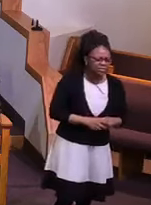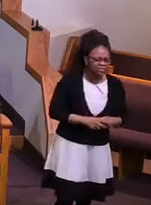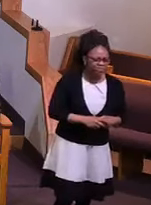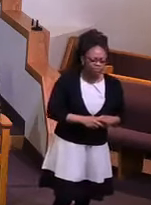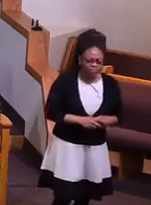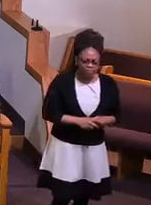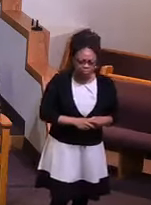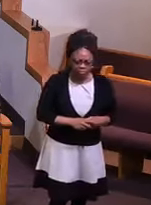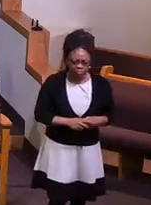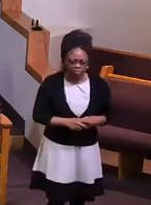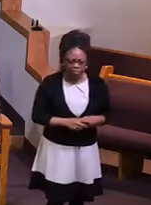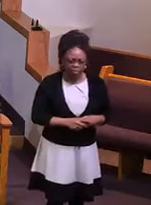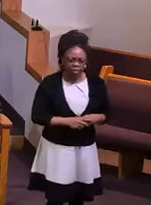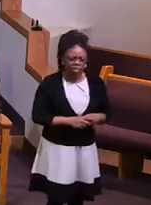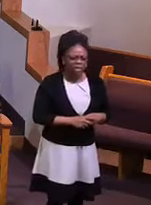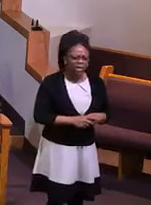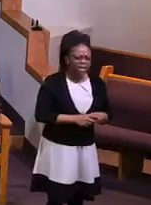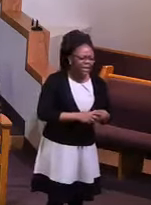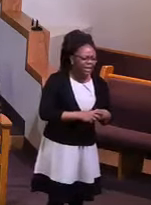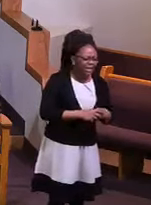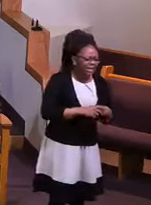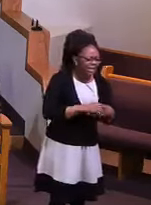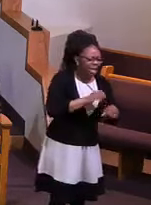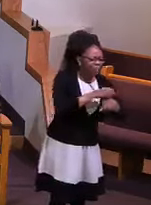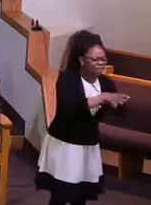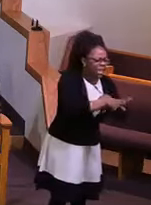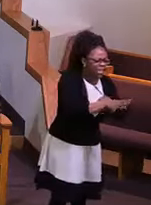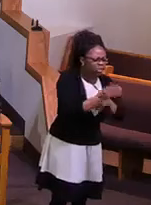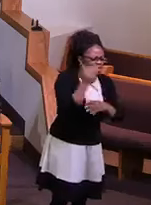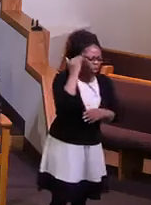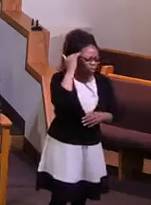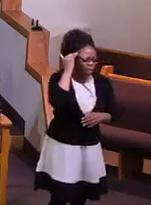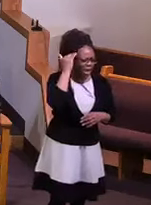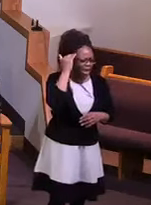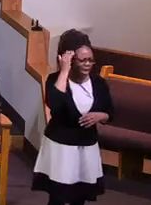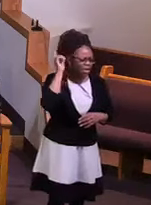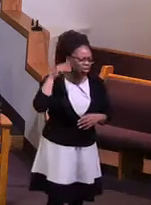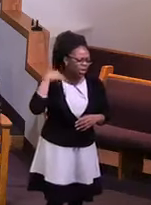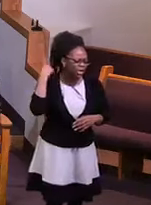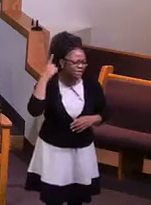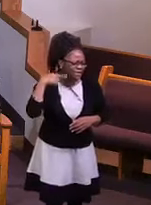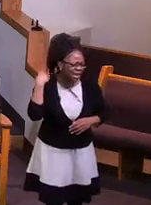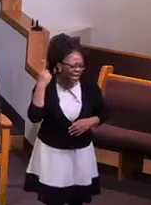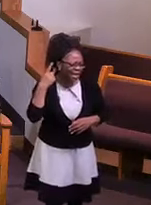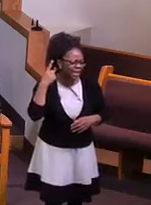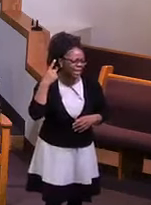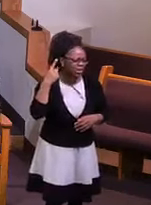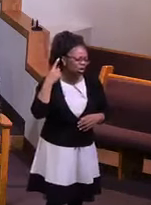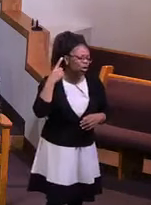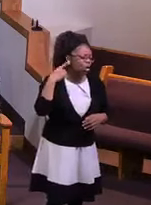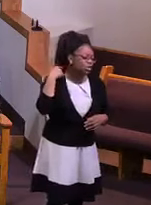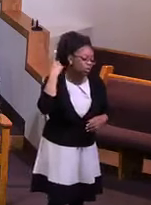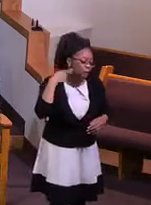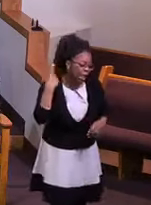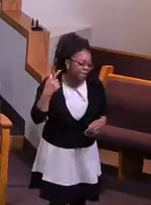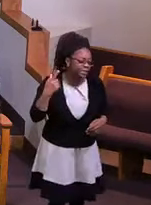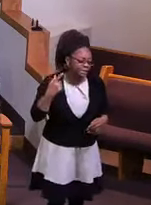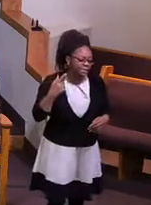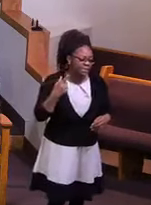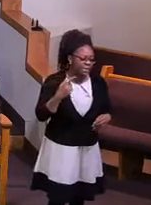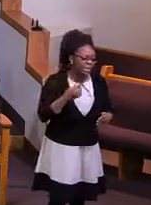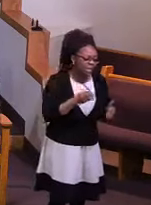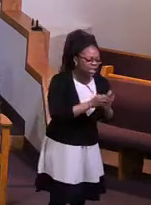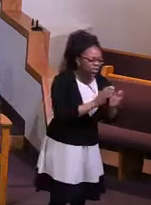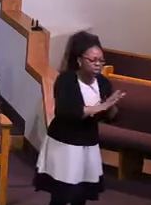disorder, an ill effect on one's peace of mind, insane, psychotic, or deranged. This account is recorded by all